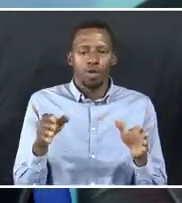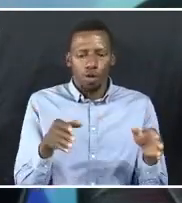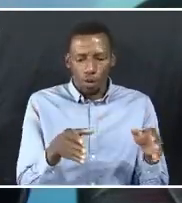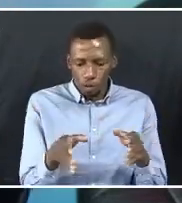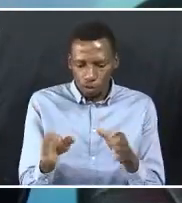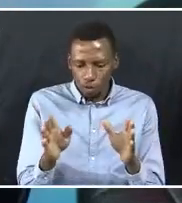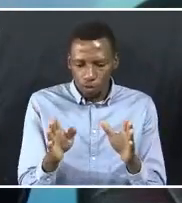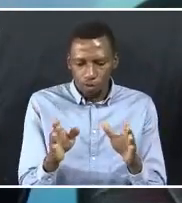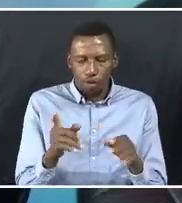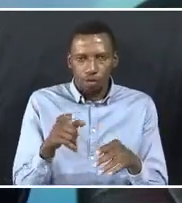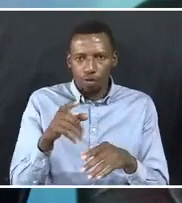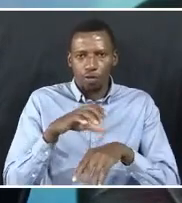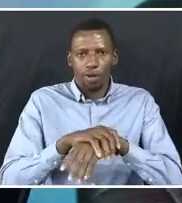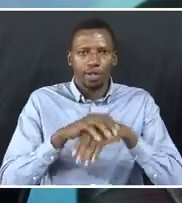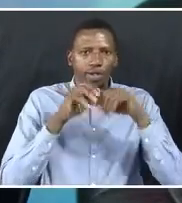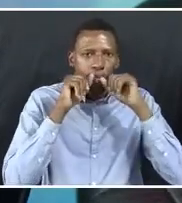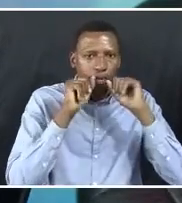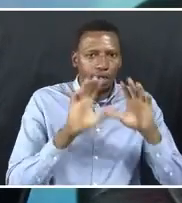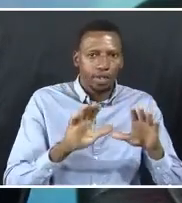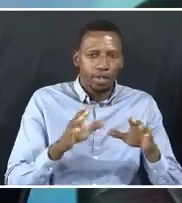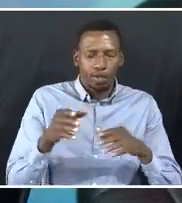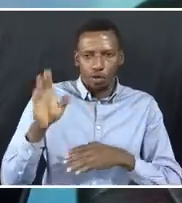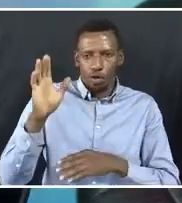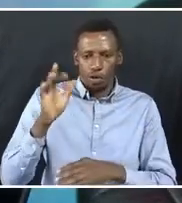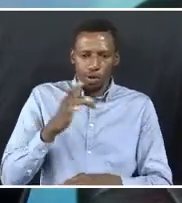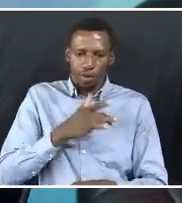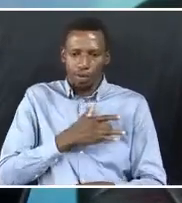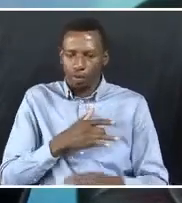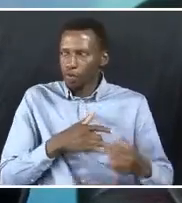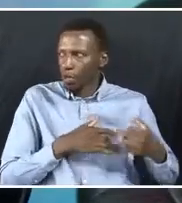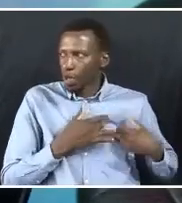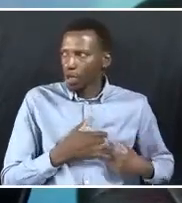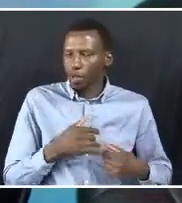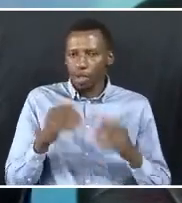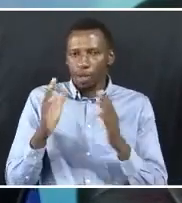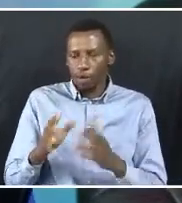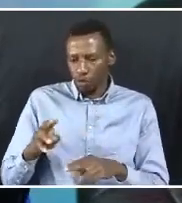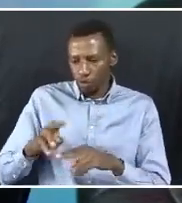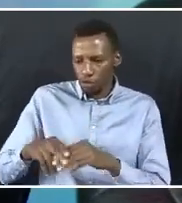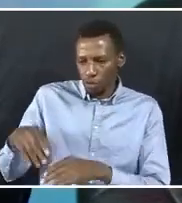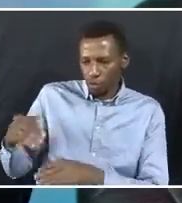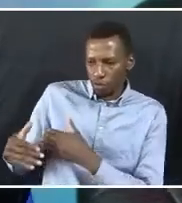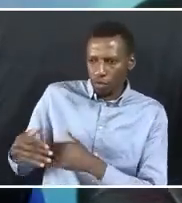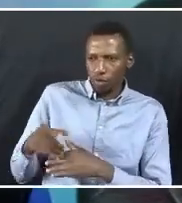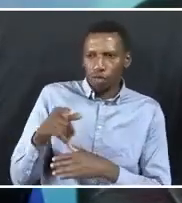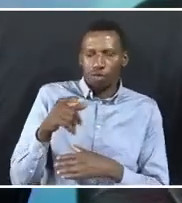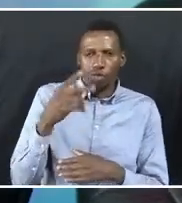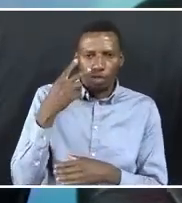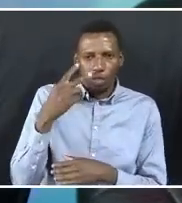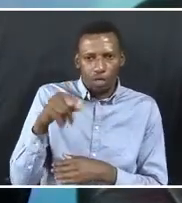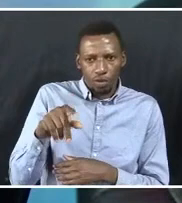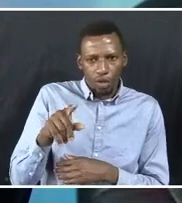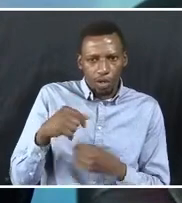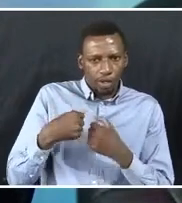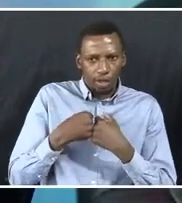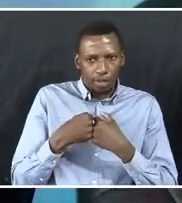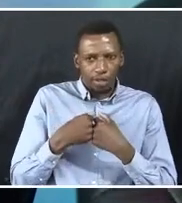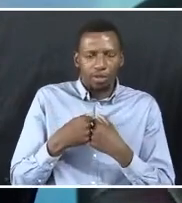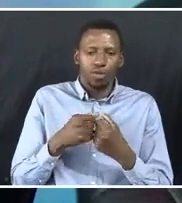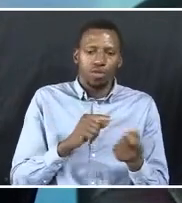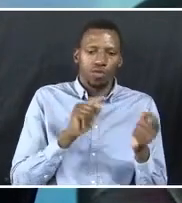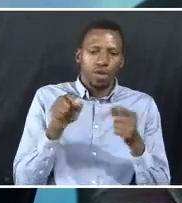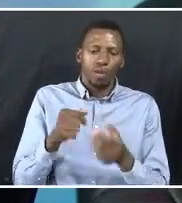Lord touching the heart of that person seated right next to you to realize your plight and to come through for